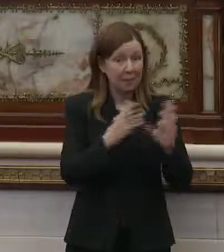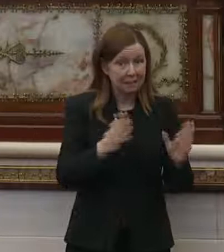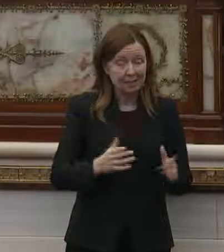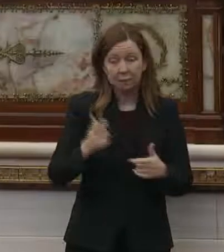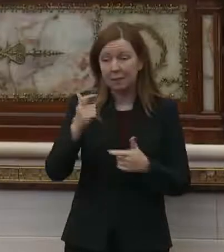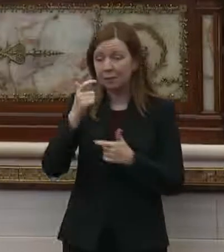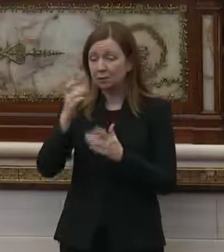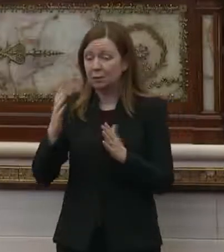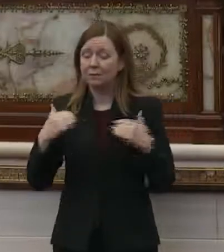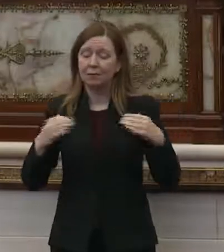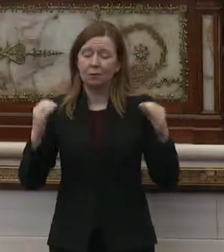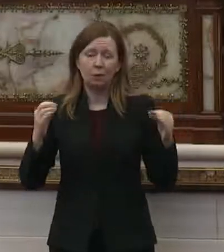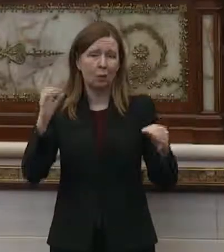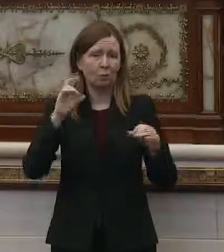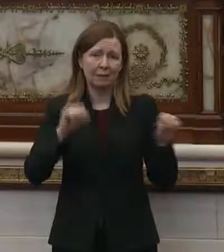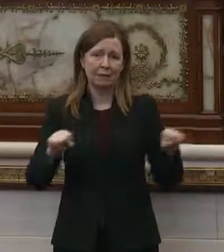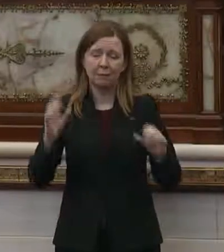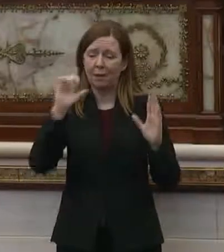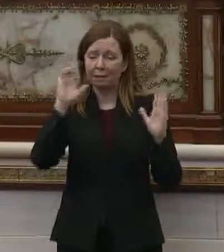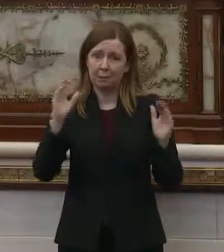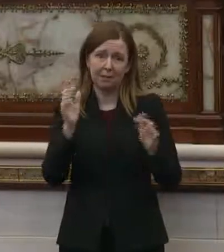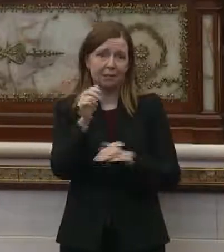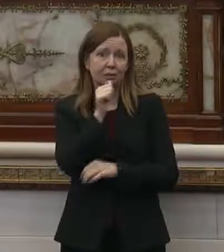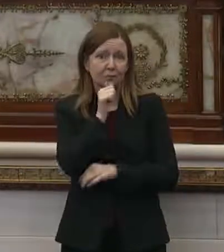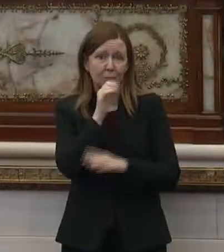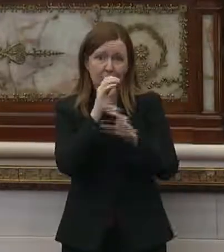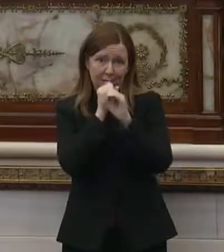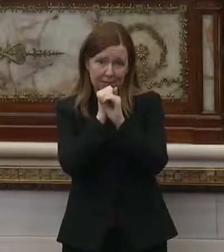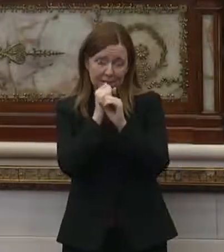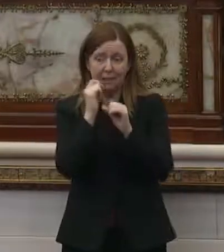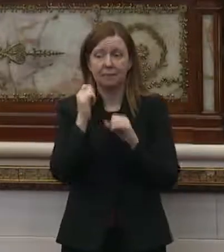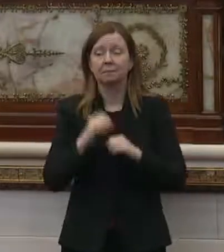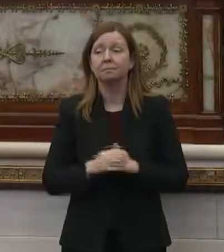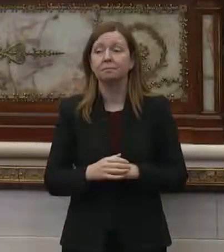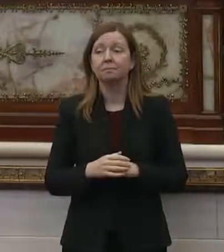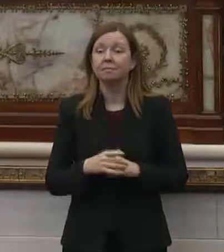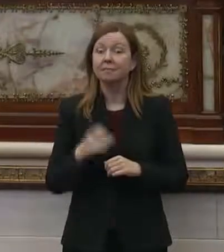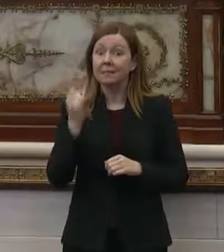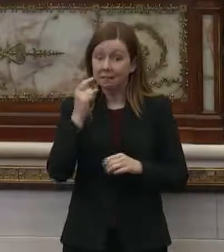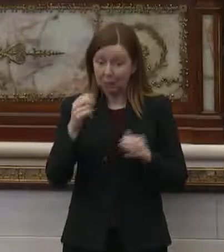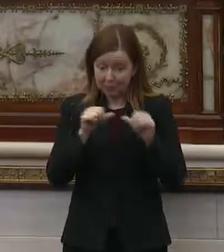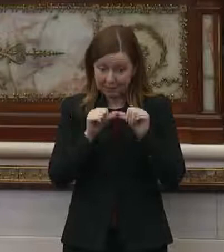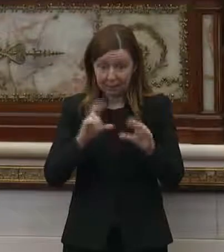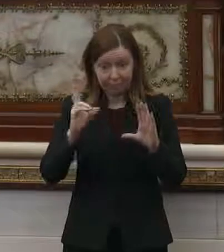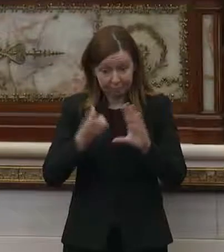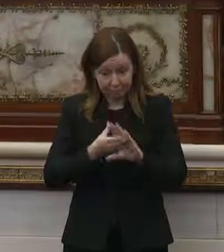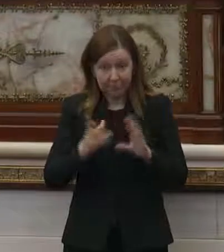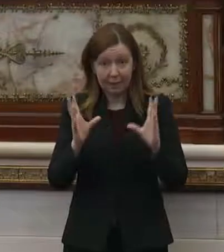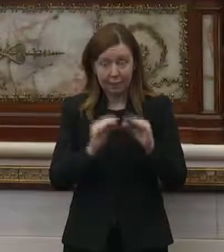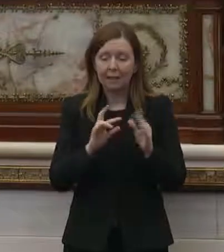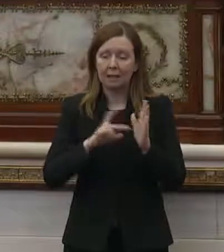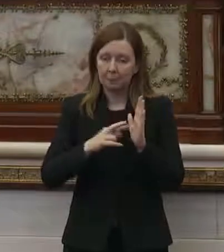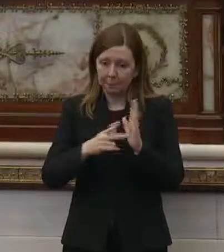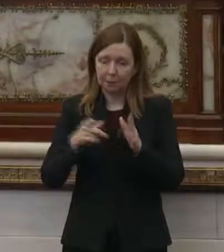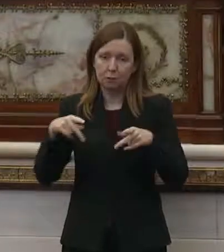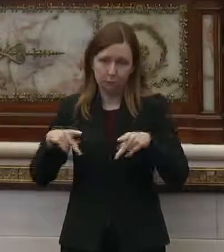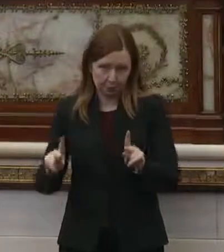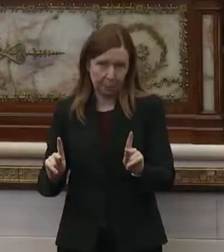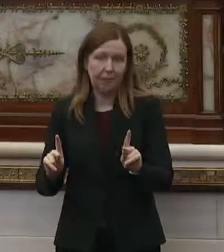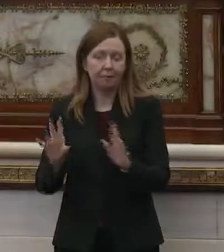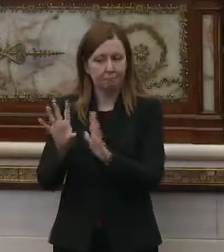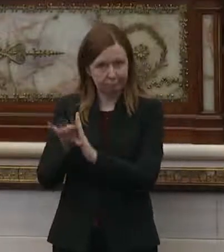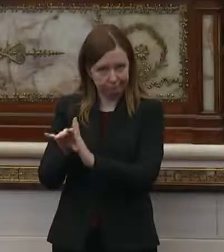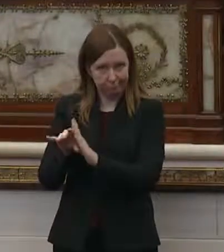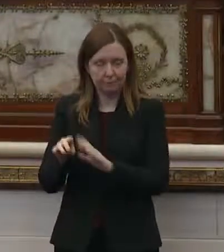reasonable expectation of privacy by continuing to be in the meeting. You are consenting to being recorded.